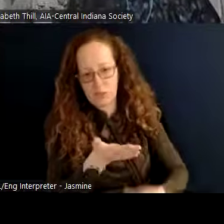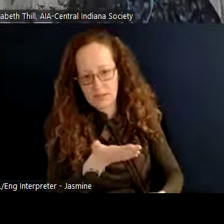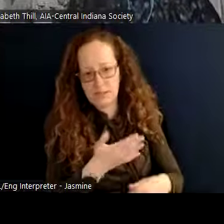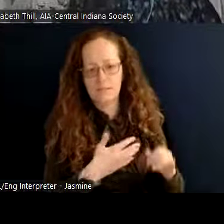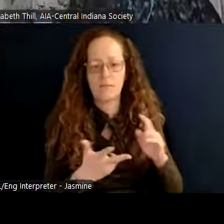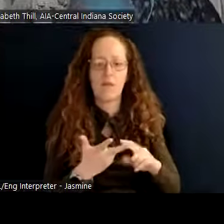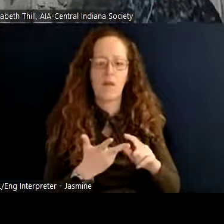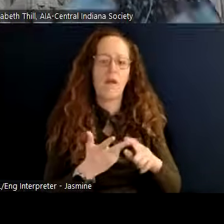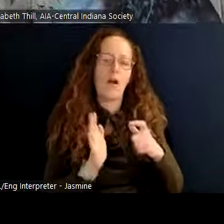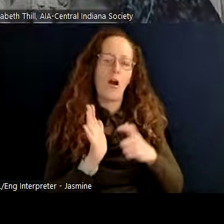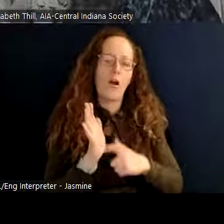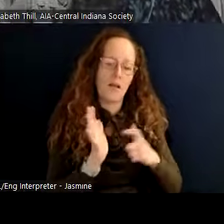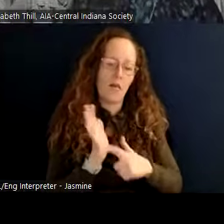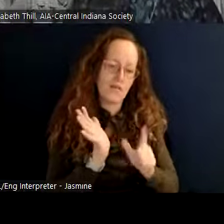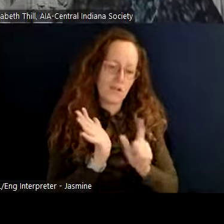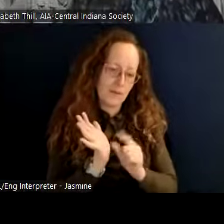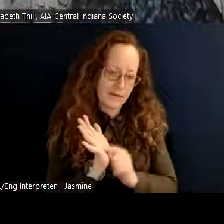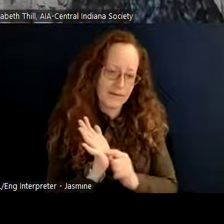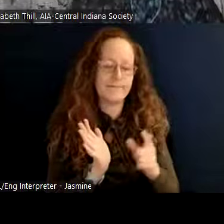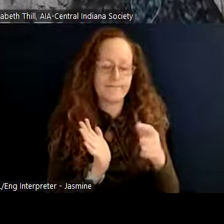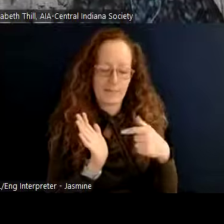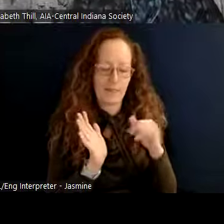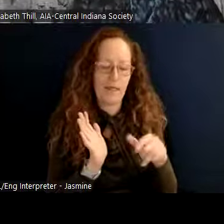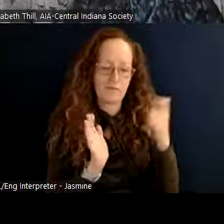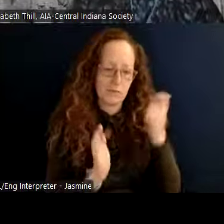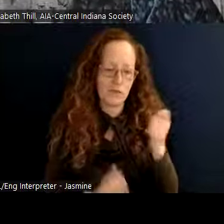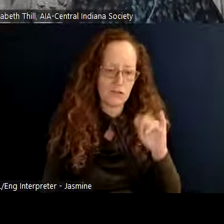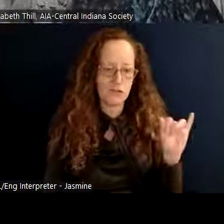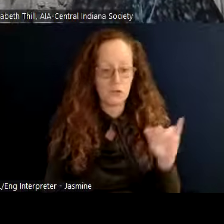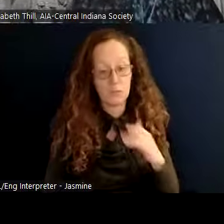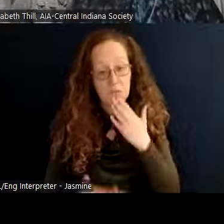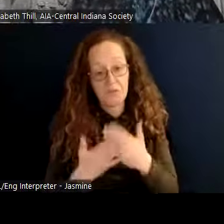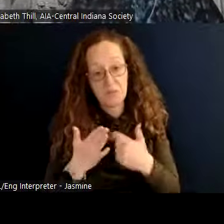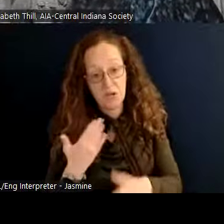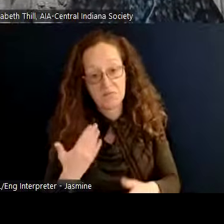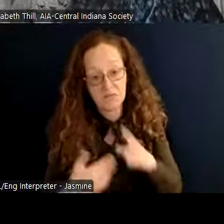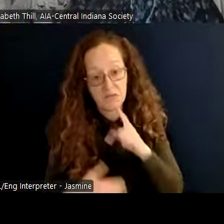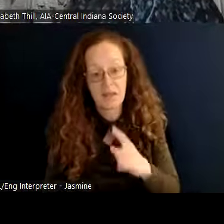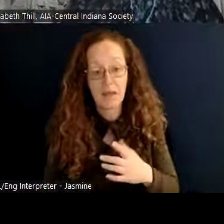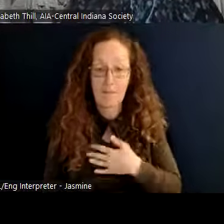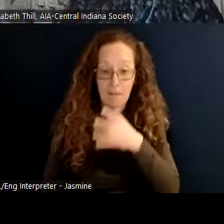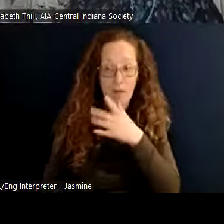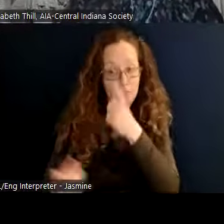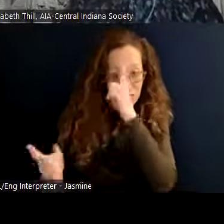subscription. So along with that, it's actually really a good deal. Even my mom thinks so.